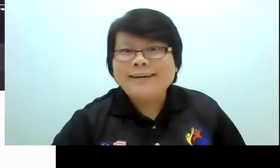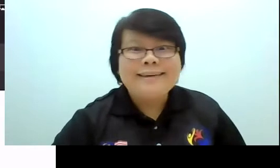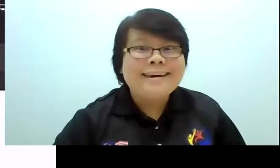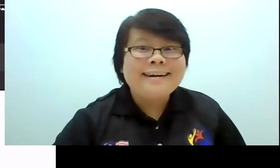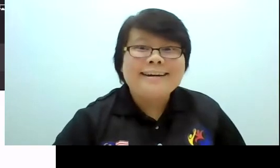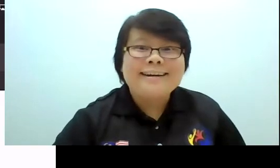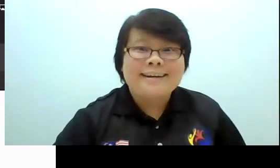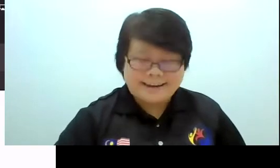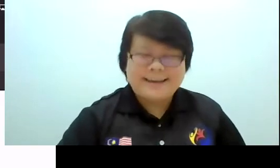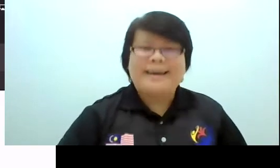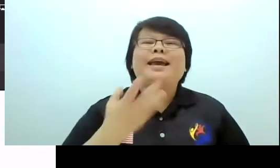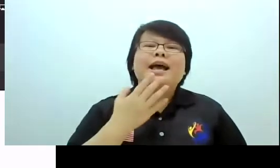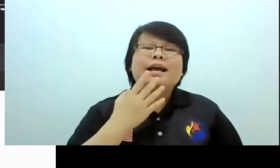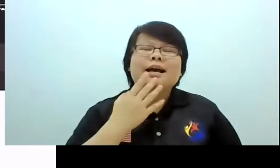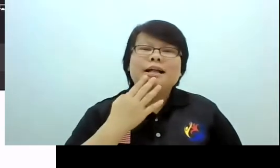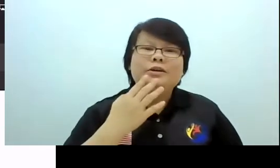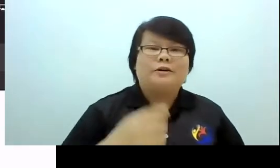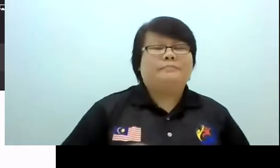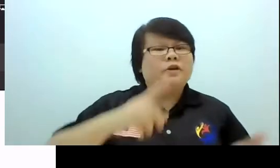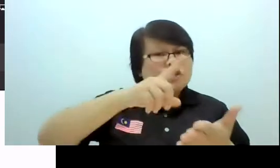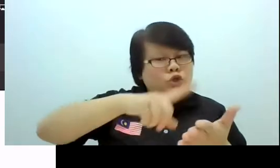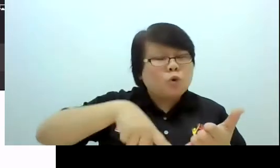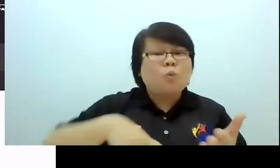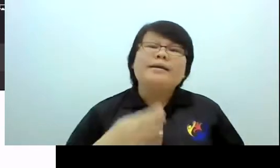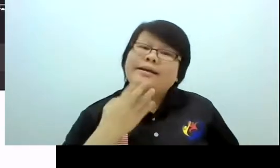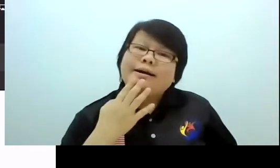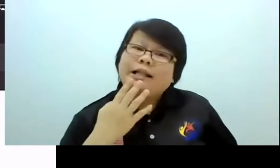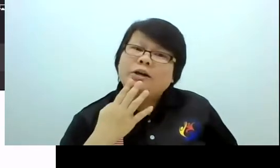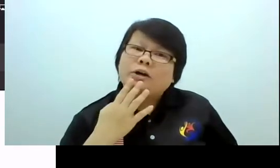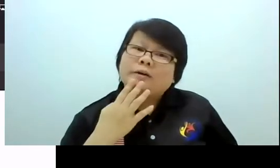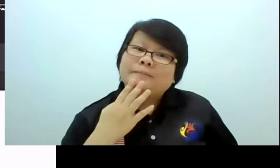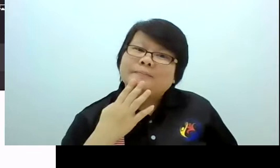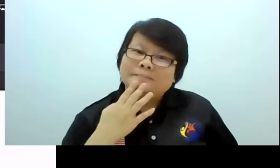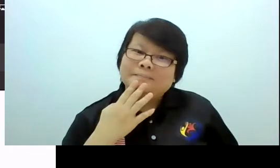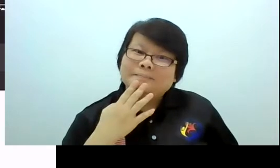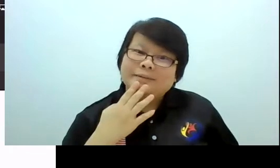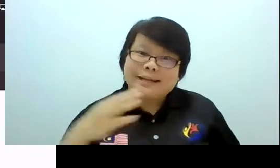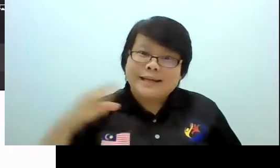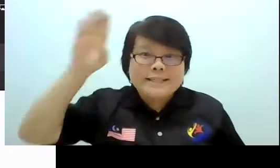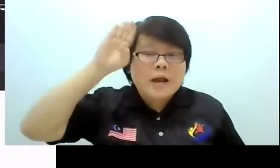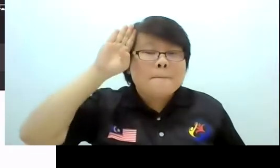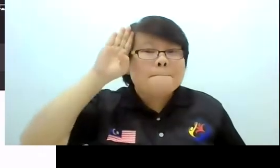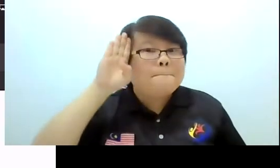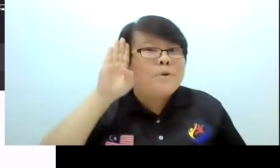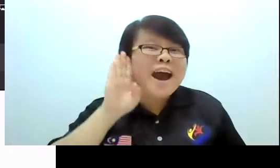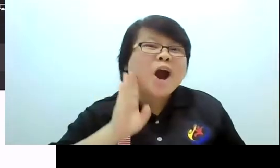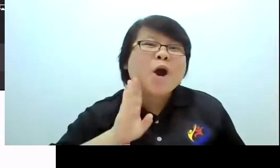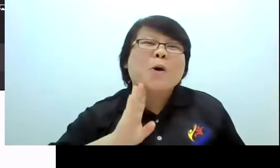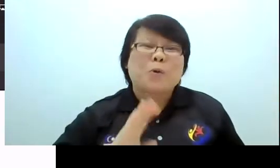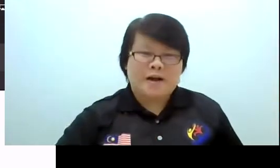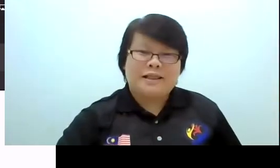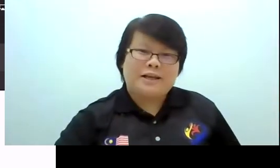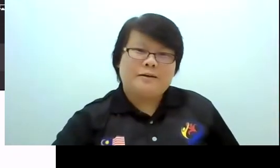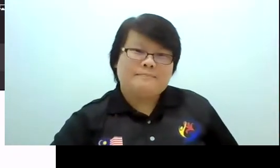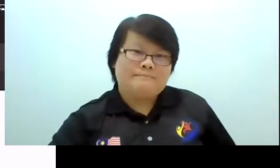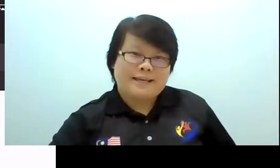It's here. Okay, color. So what color is